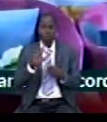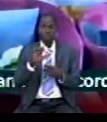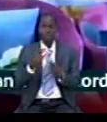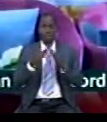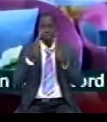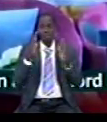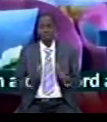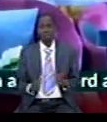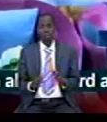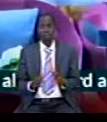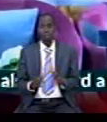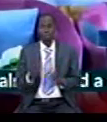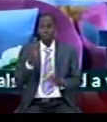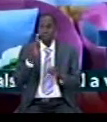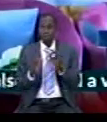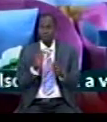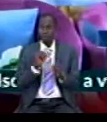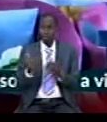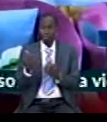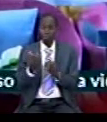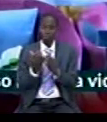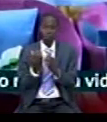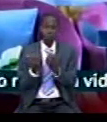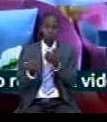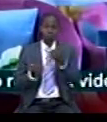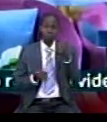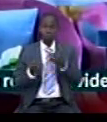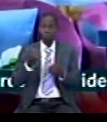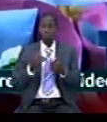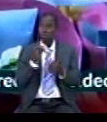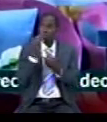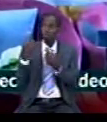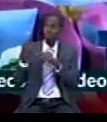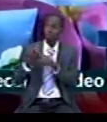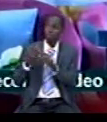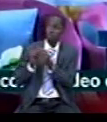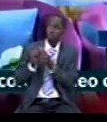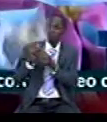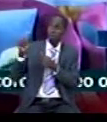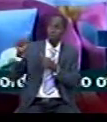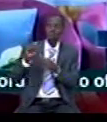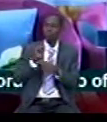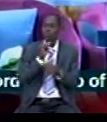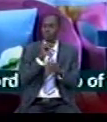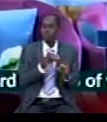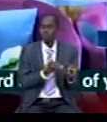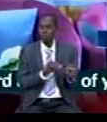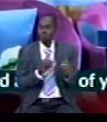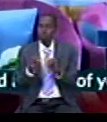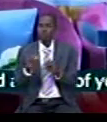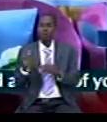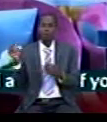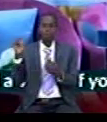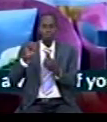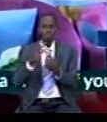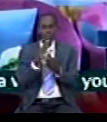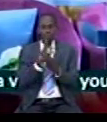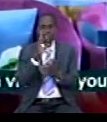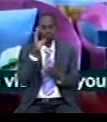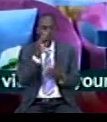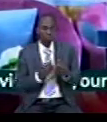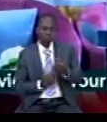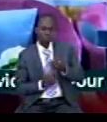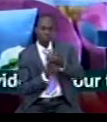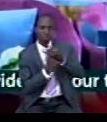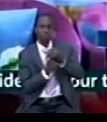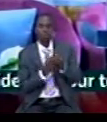vehicle, even if it's coming as far as the other area, I will not move until somebody will lead me and cross the road. God